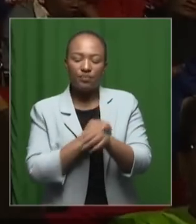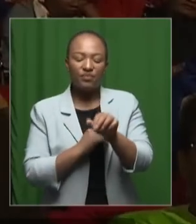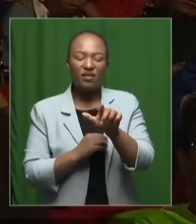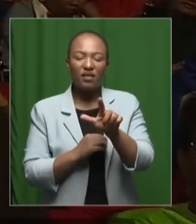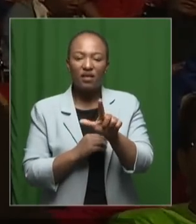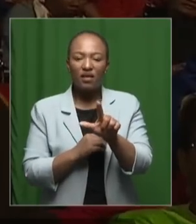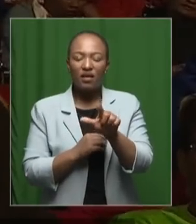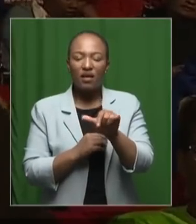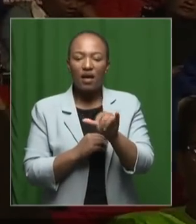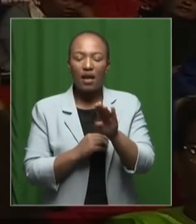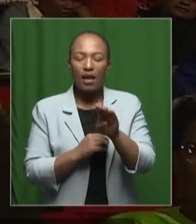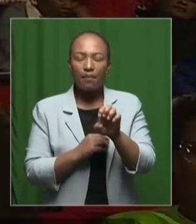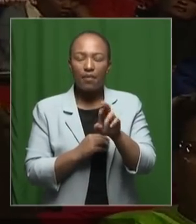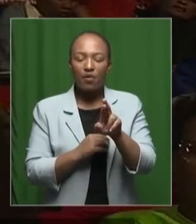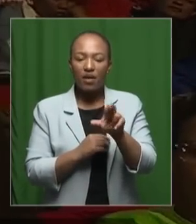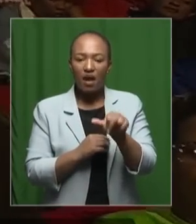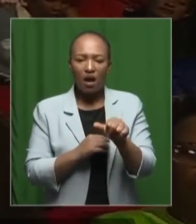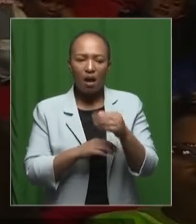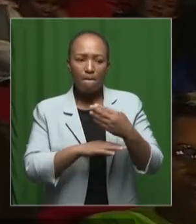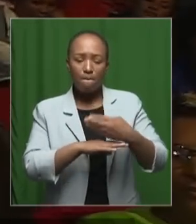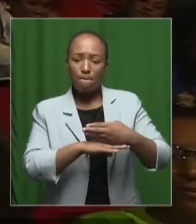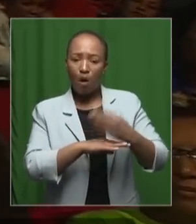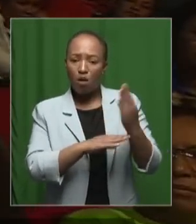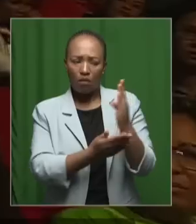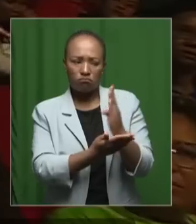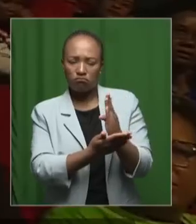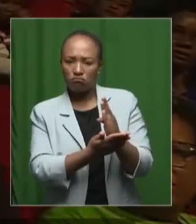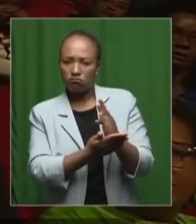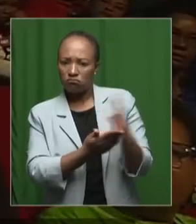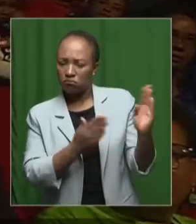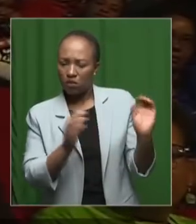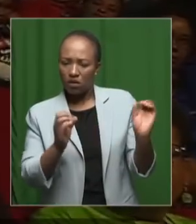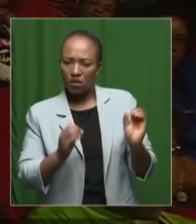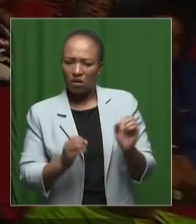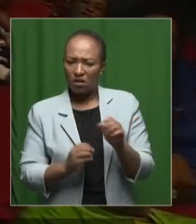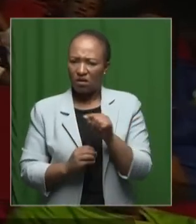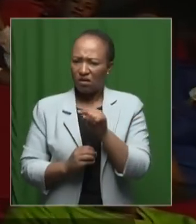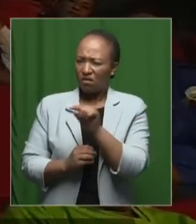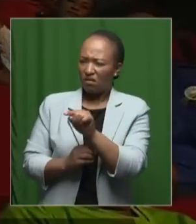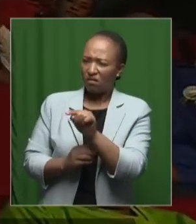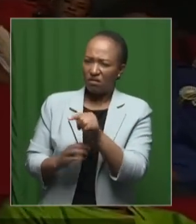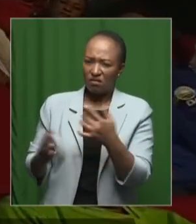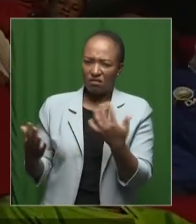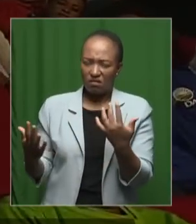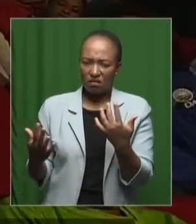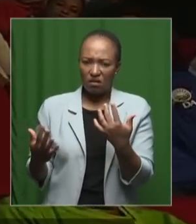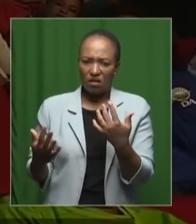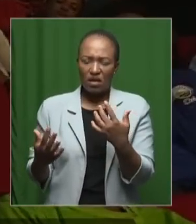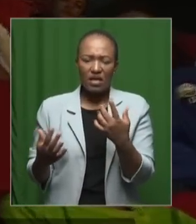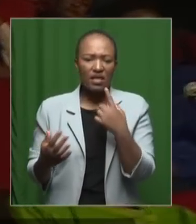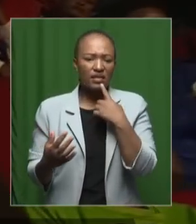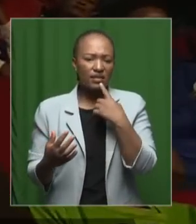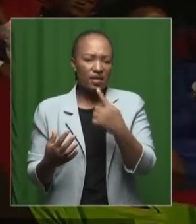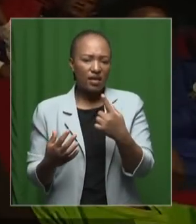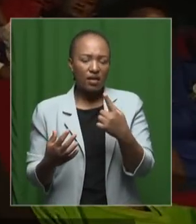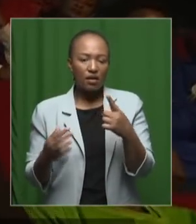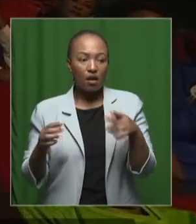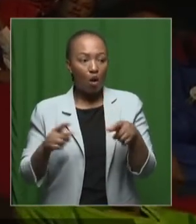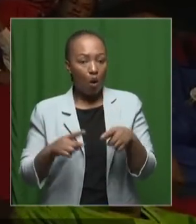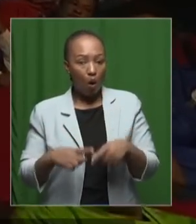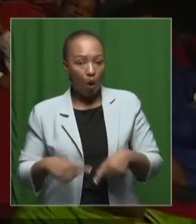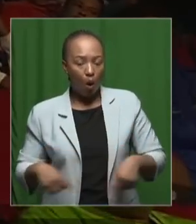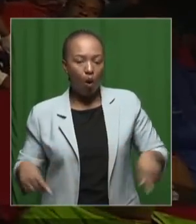Pan-Africanism, they never brought down borders. Which part of Pan-Africanism that says to them, everyone